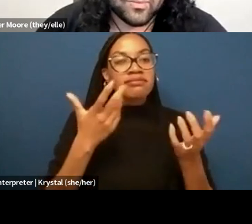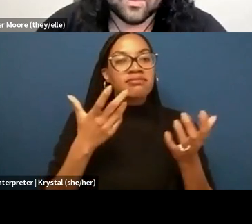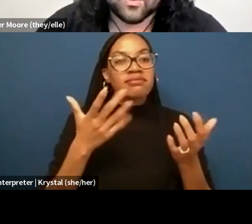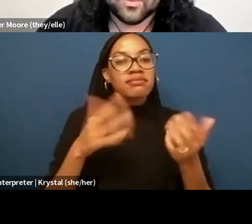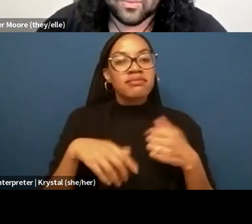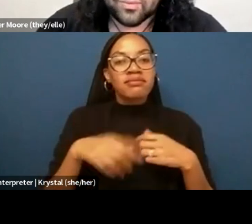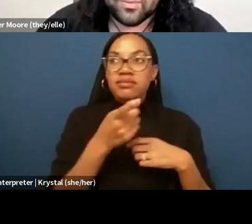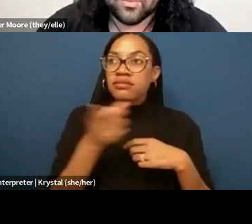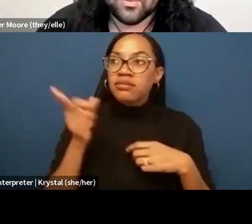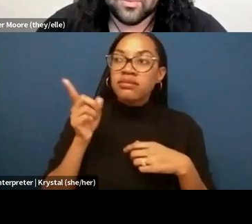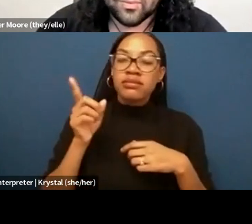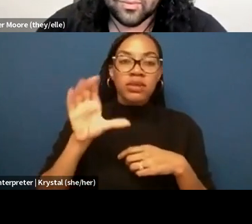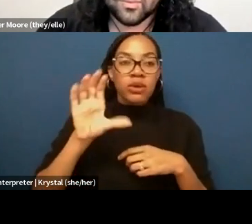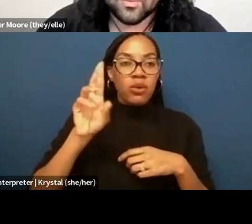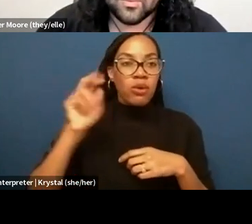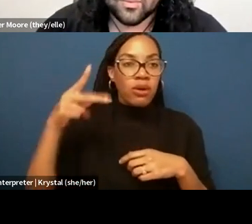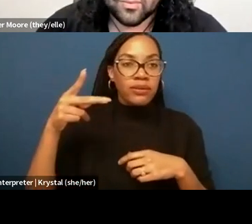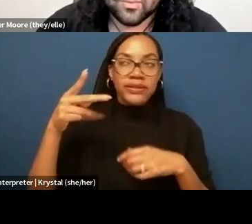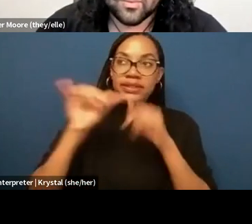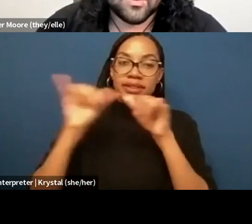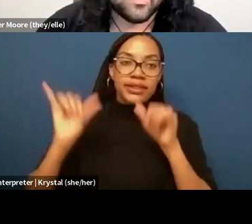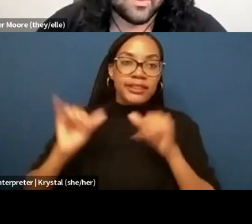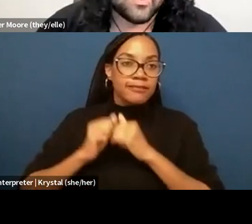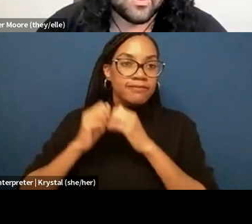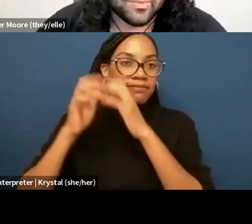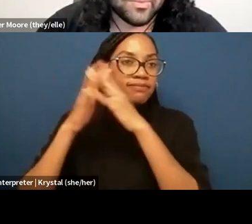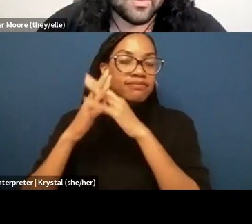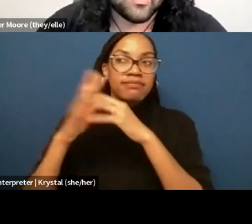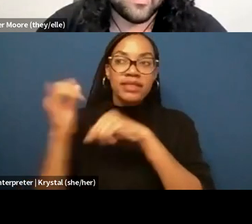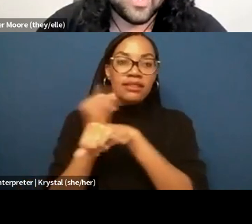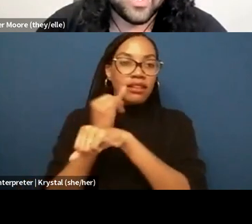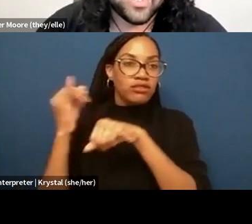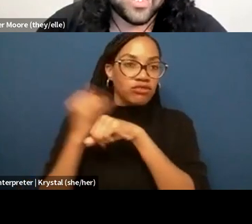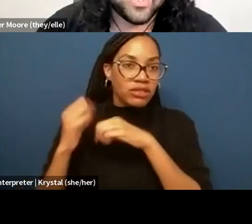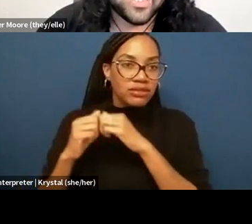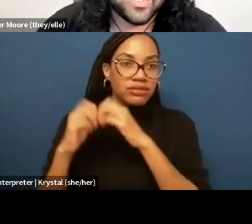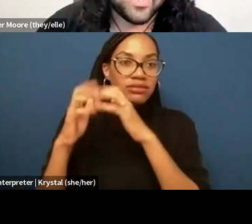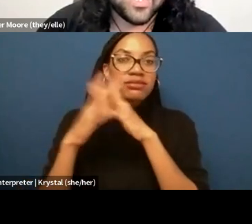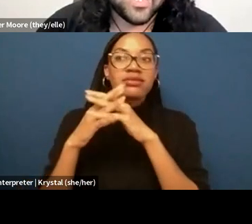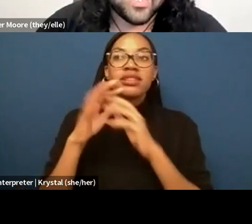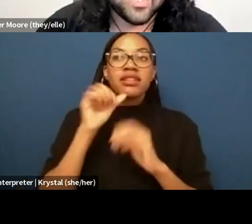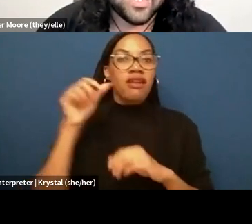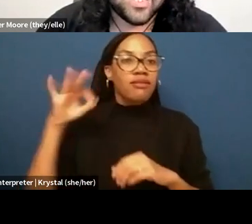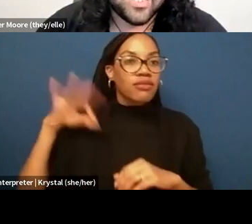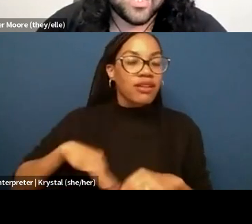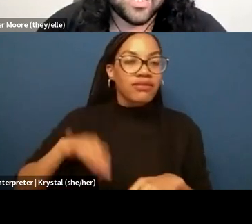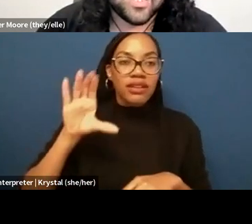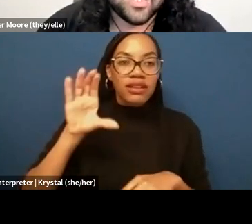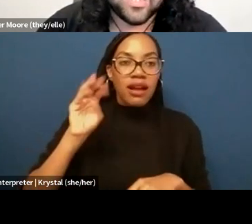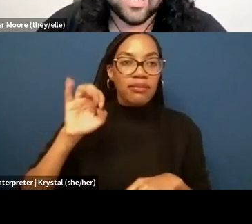the devastation of really the industrial nonprofit complex and the medical industrial